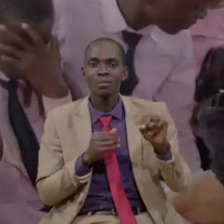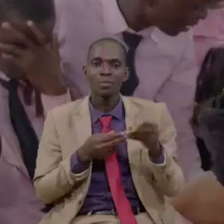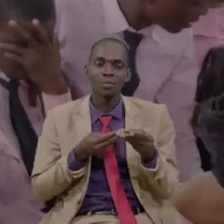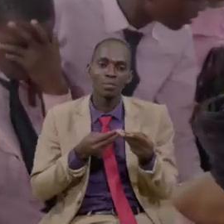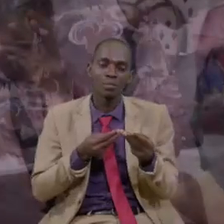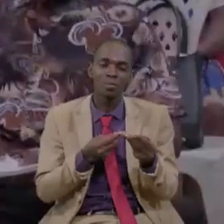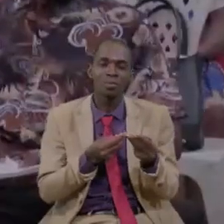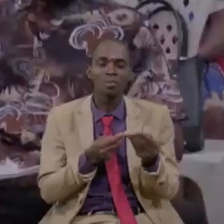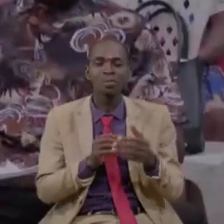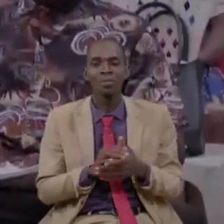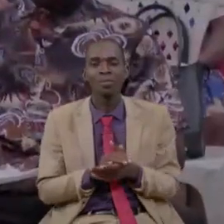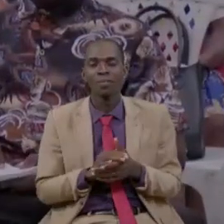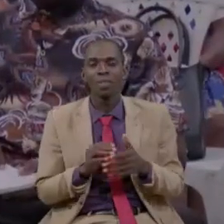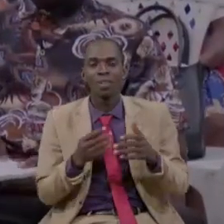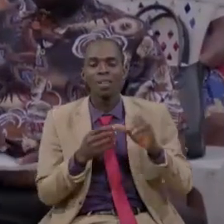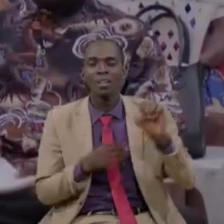S.